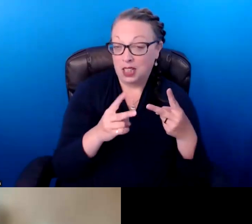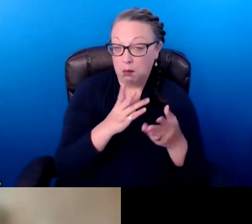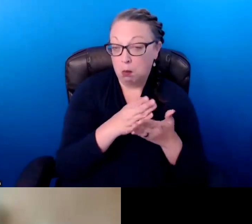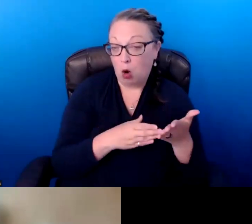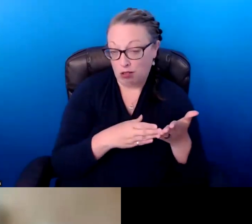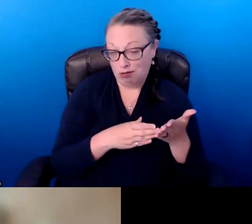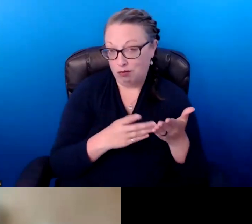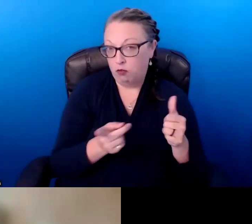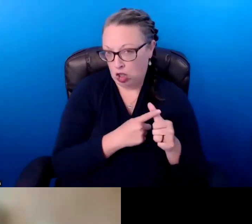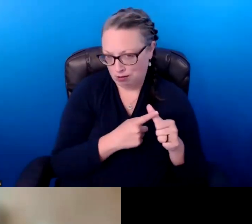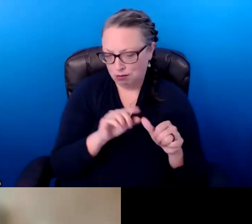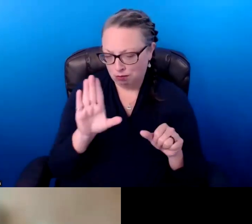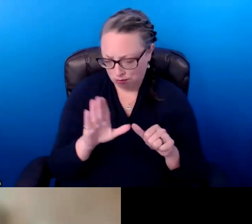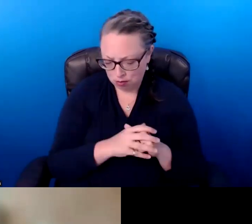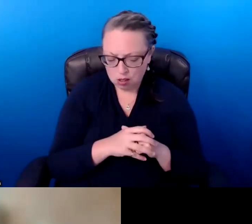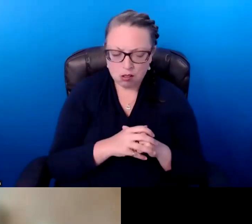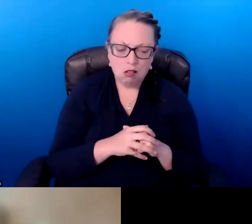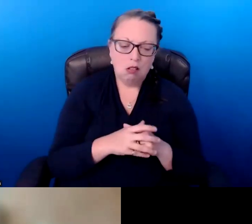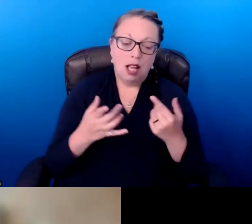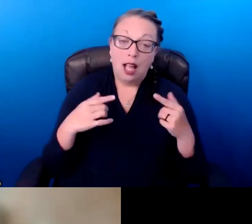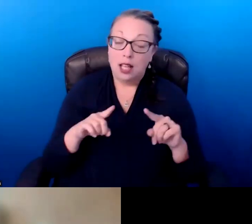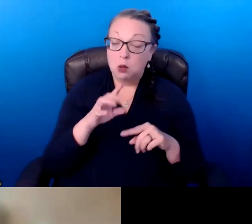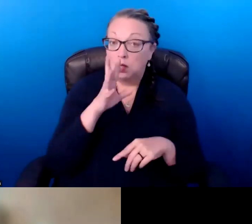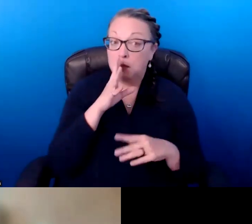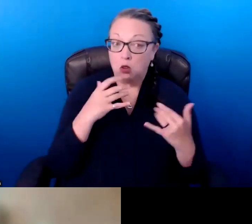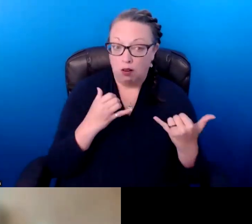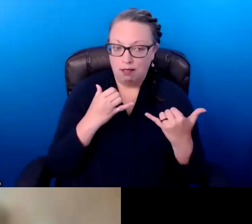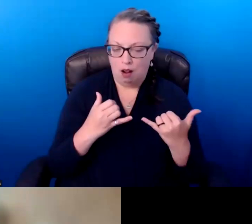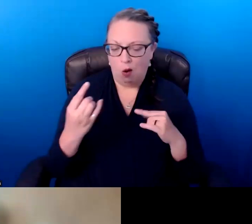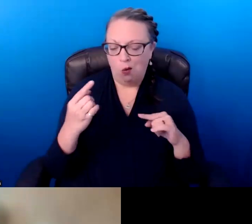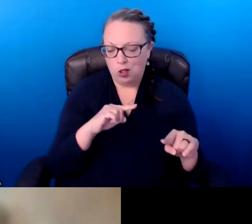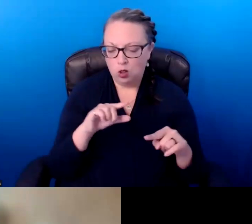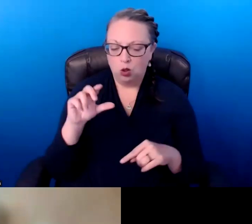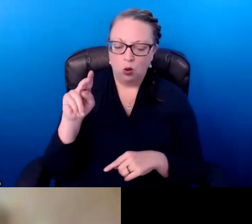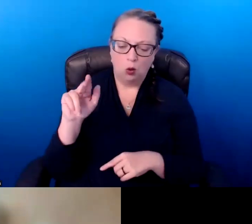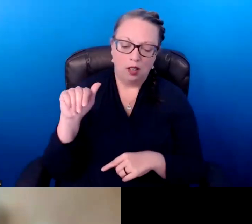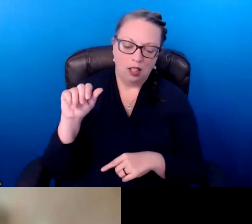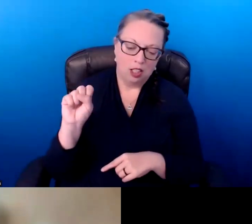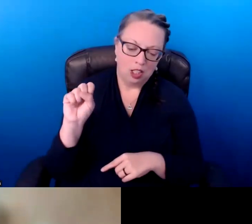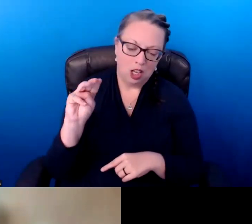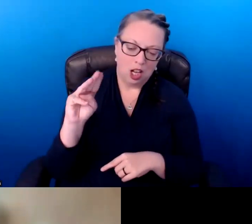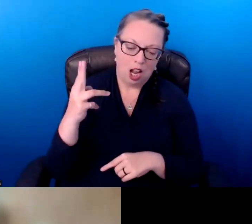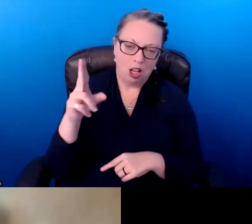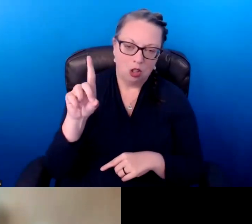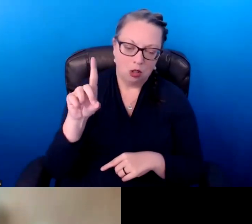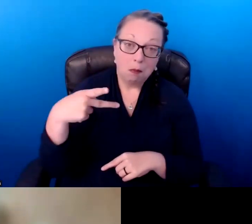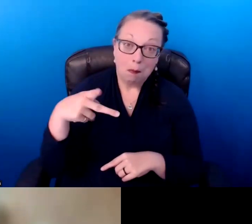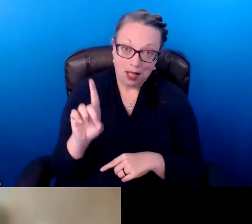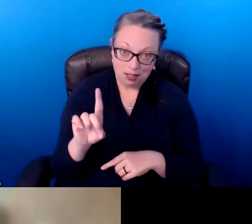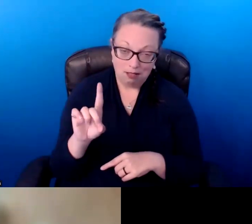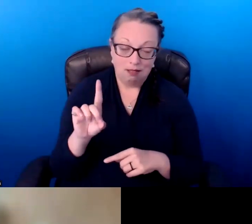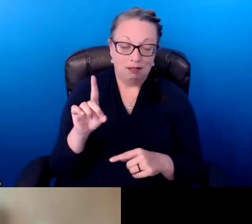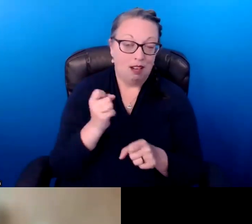half first. Sure. As we speak, I was at the Nashville annual meeting, and there was a very nice